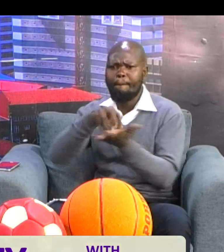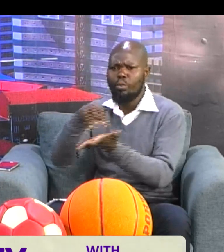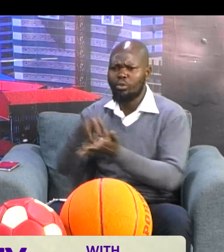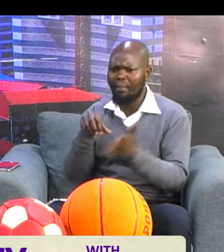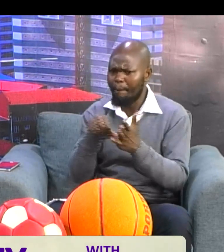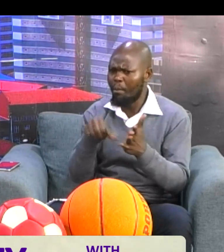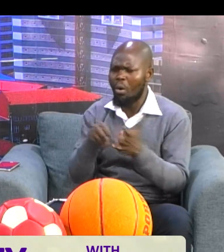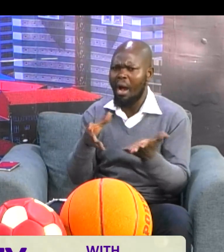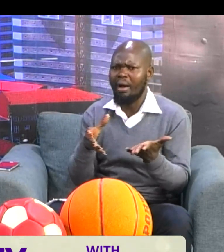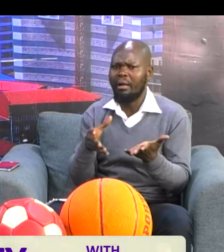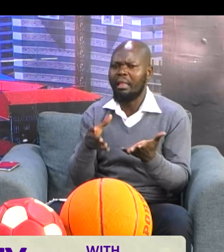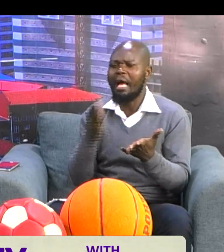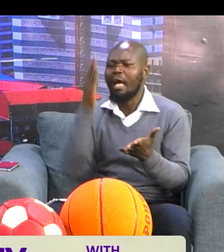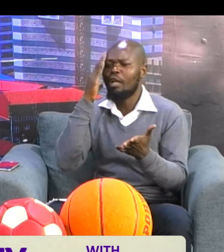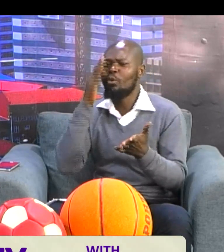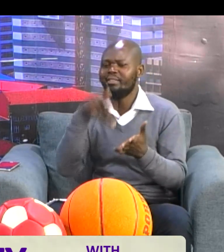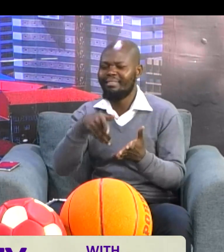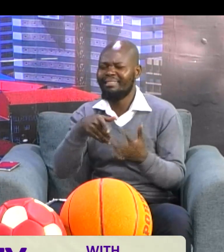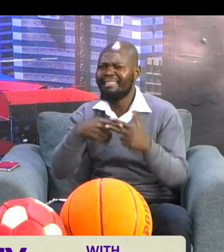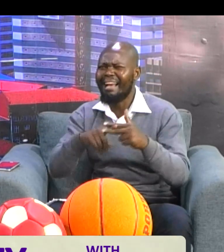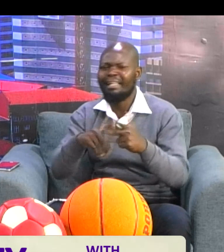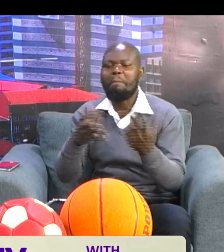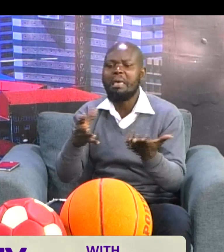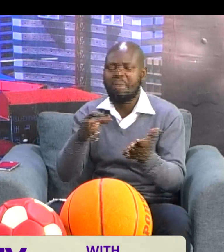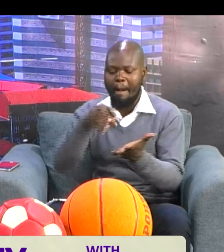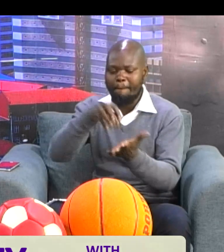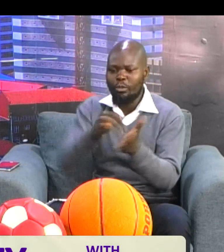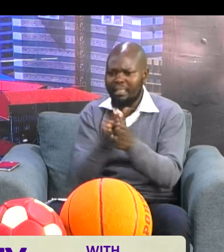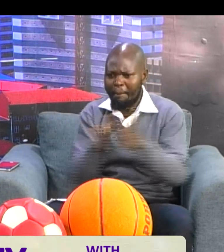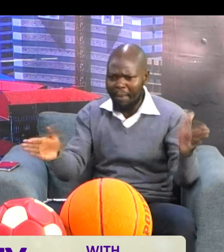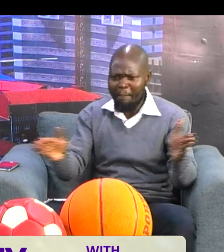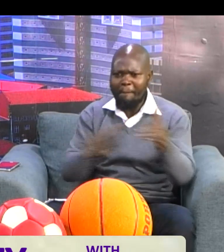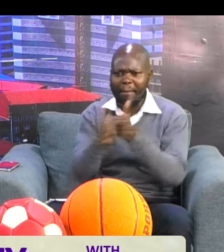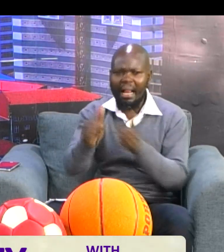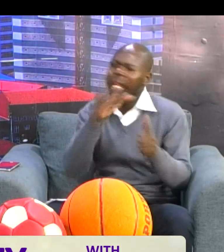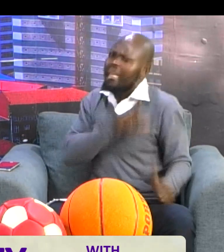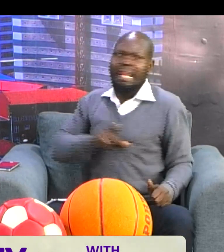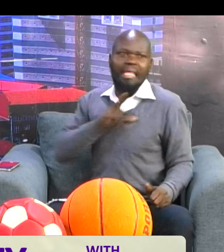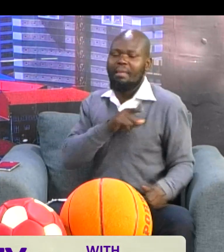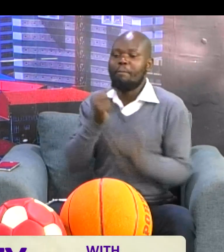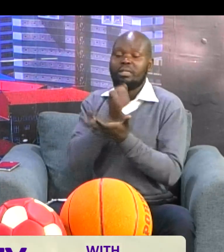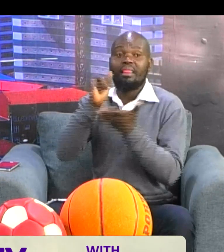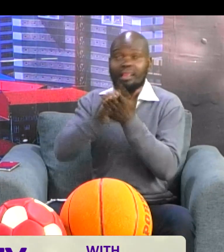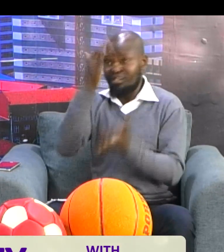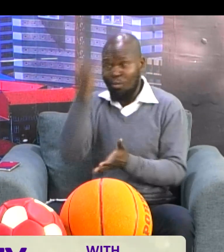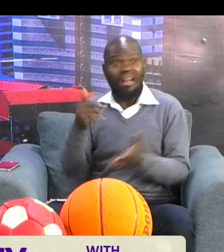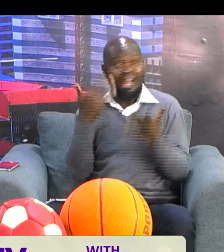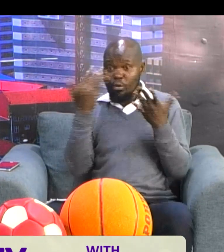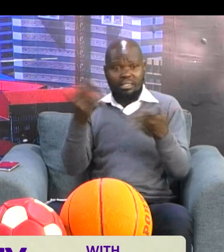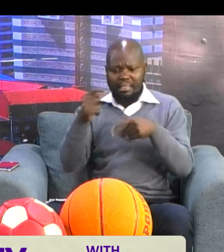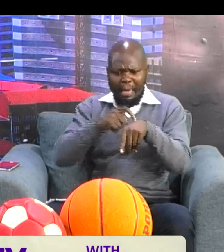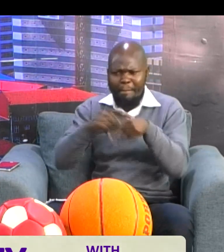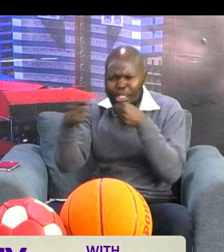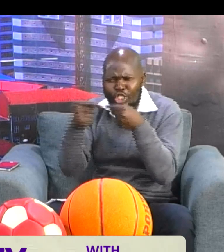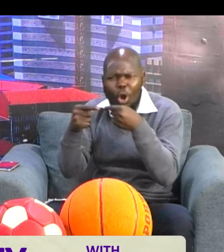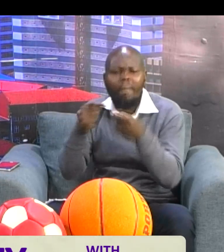Muranga, where is the problem exactly with them? Is it the position? Is it that they're allowing, the